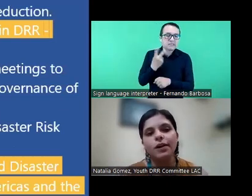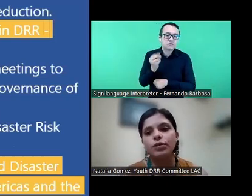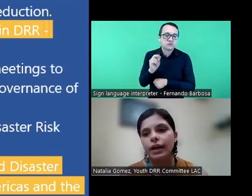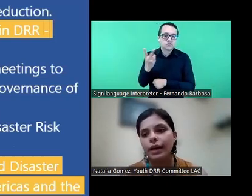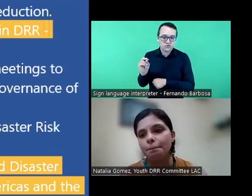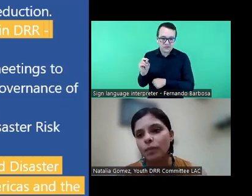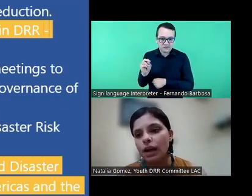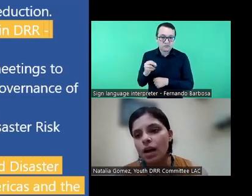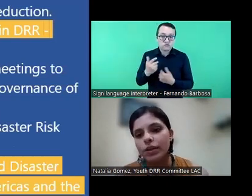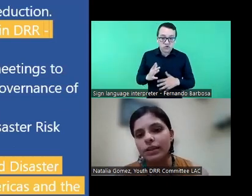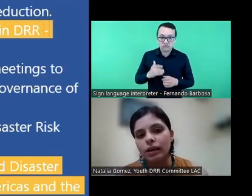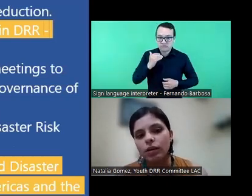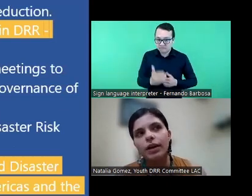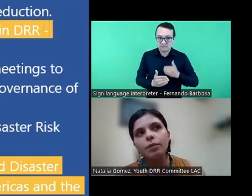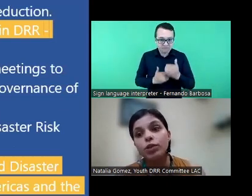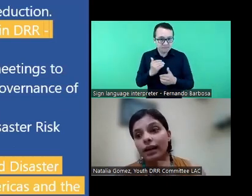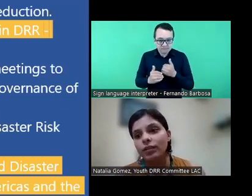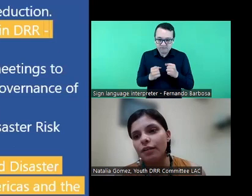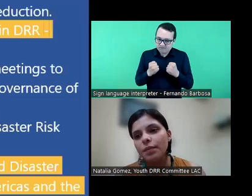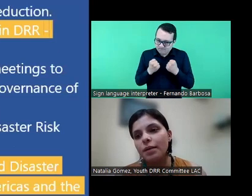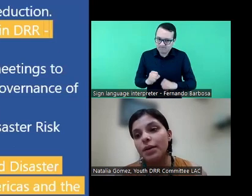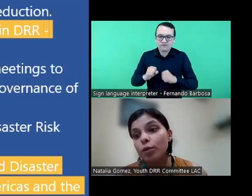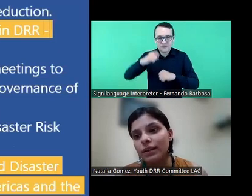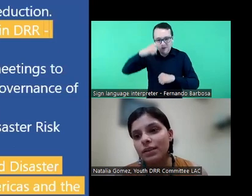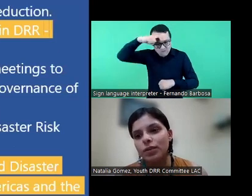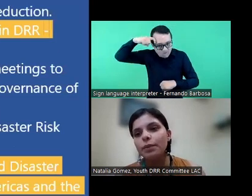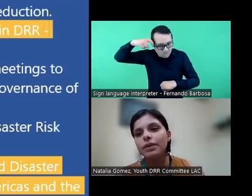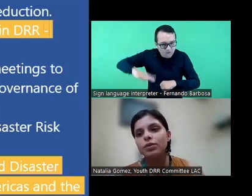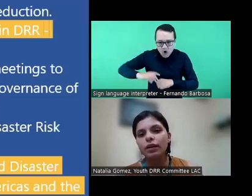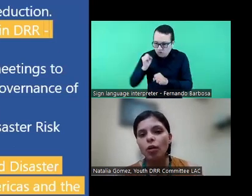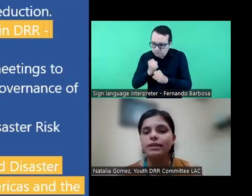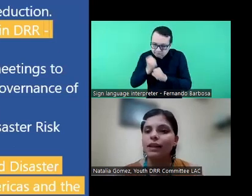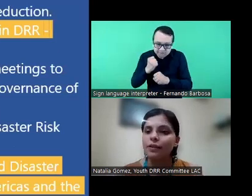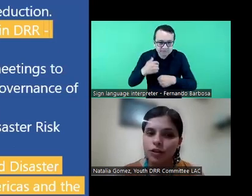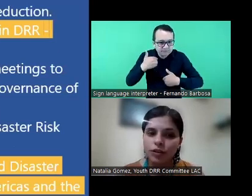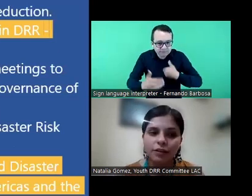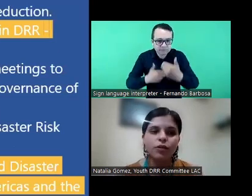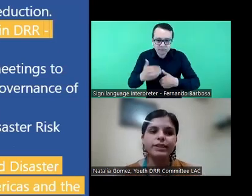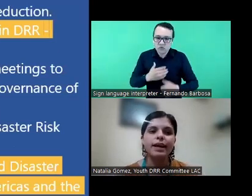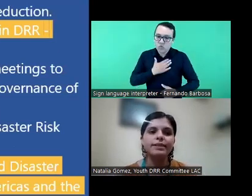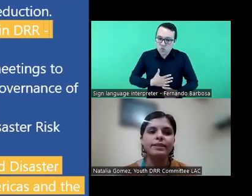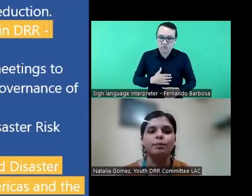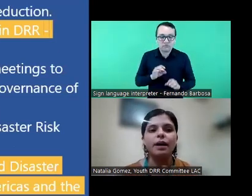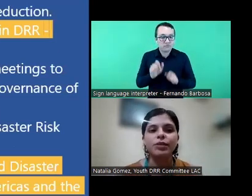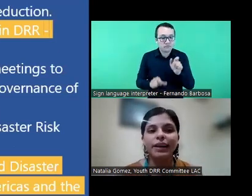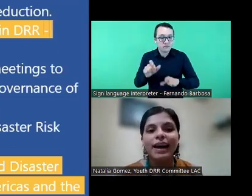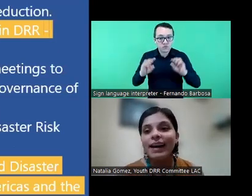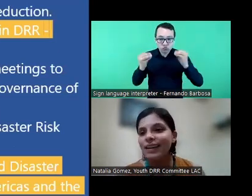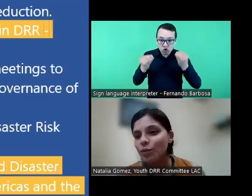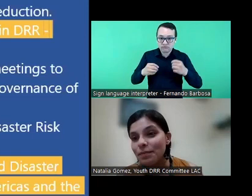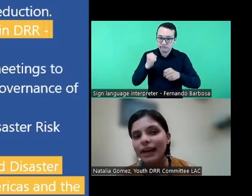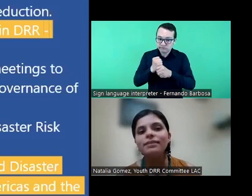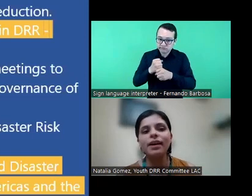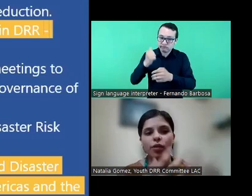in 2020 or since 2020, previous efforts seeking a way of higher participation of youngsters